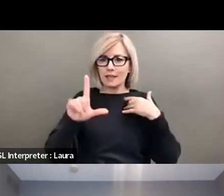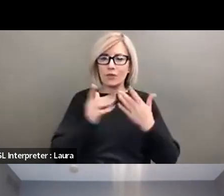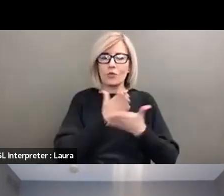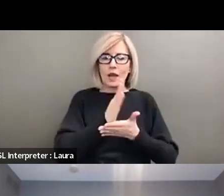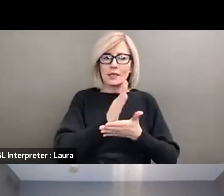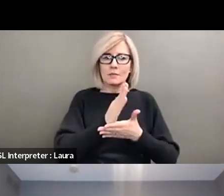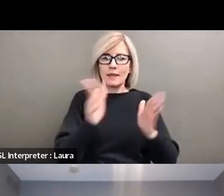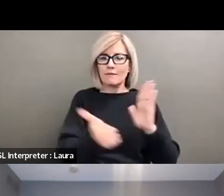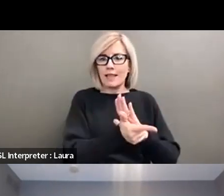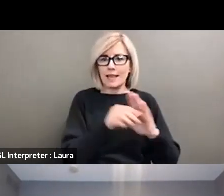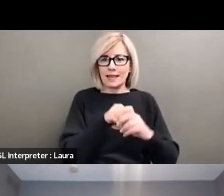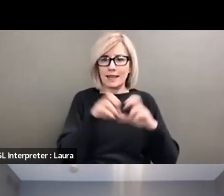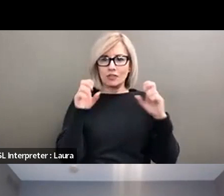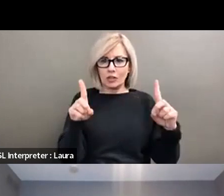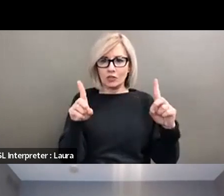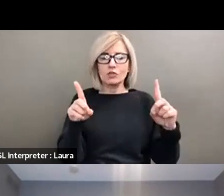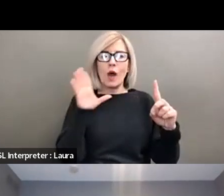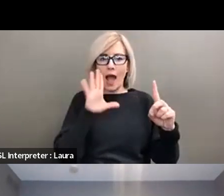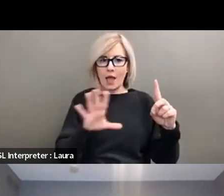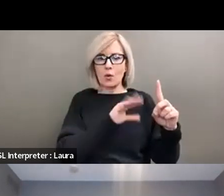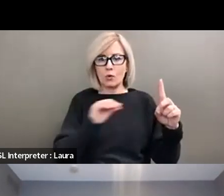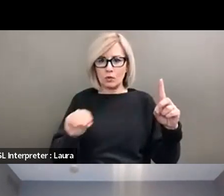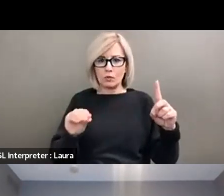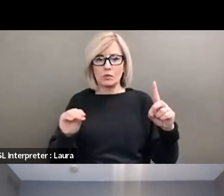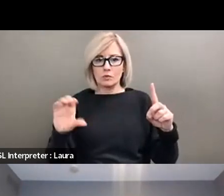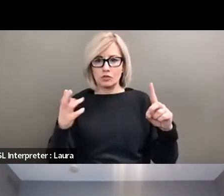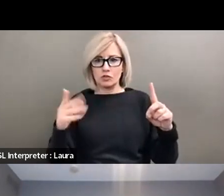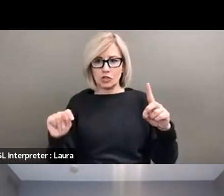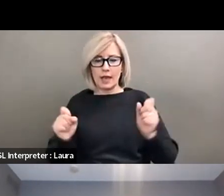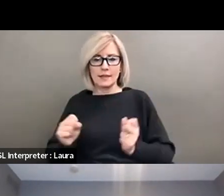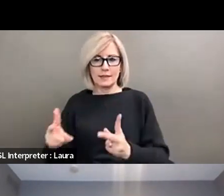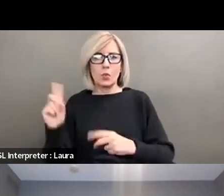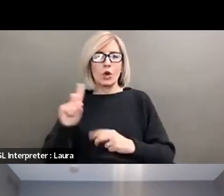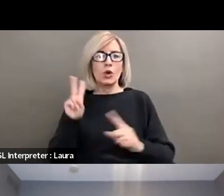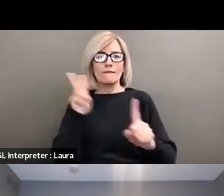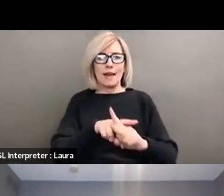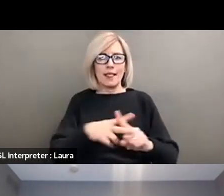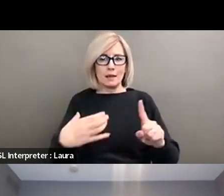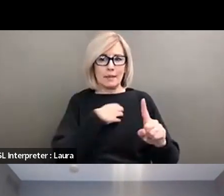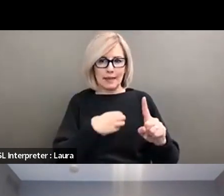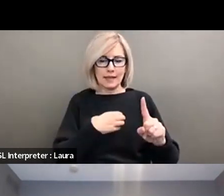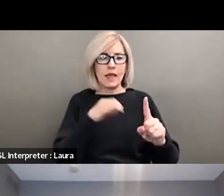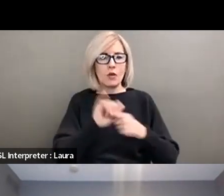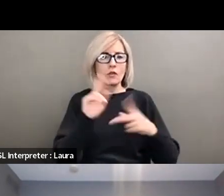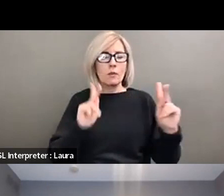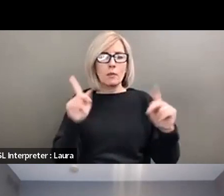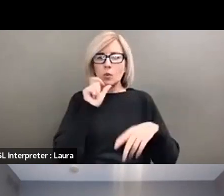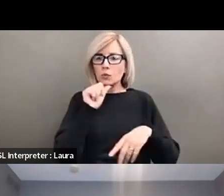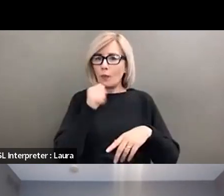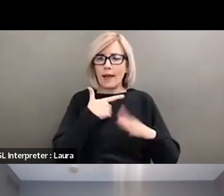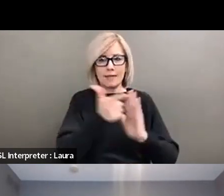in education. And so I'm going to put in the chat or where you can file a complaint. And these are for folks who don't have